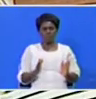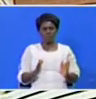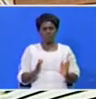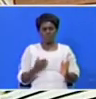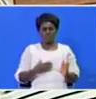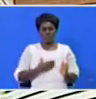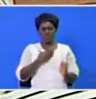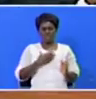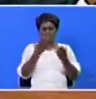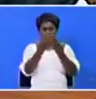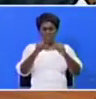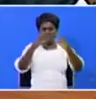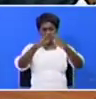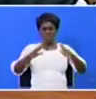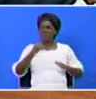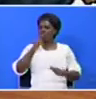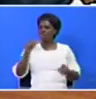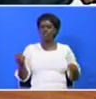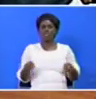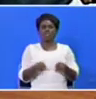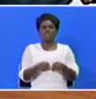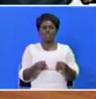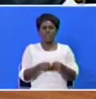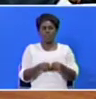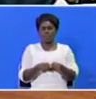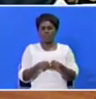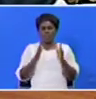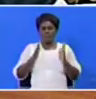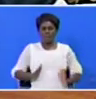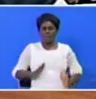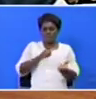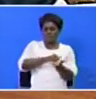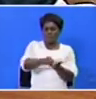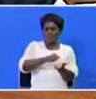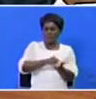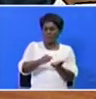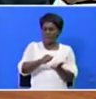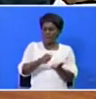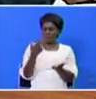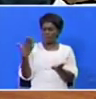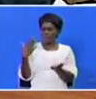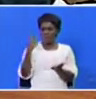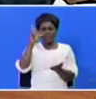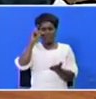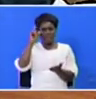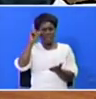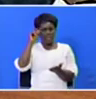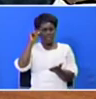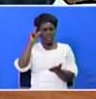House is not the same Augureya printing the ballots. So pictures which they're